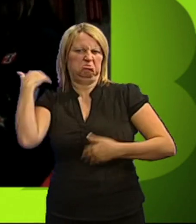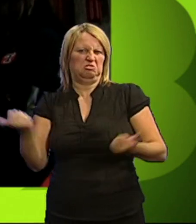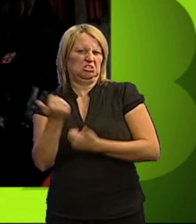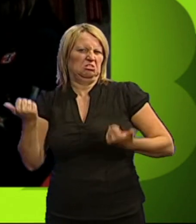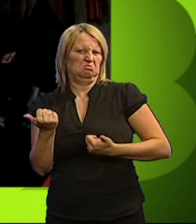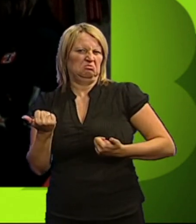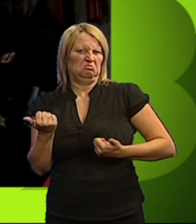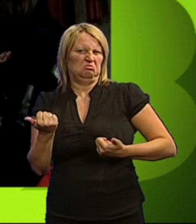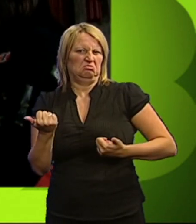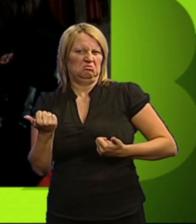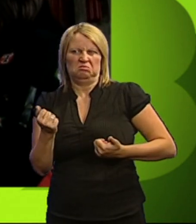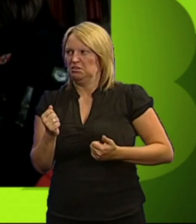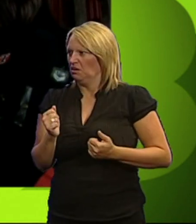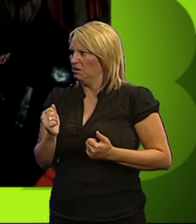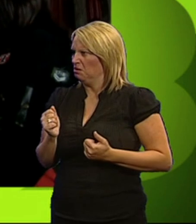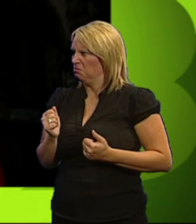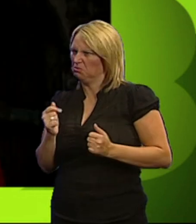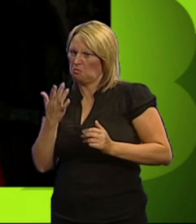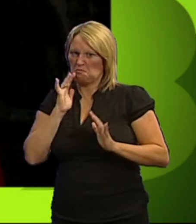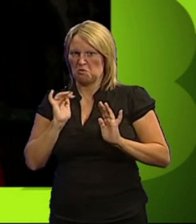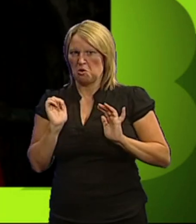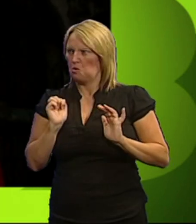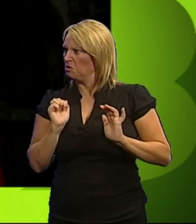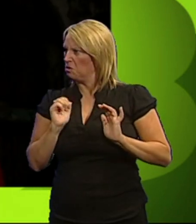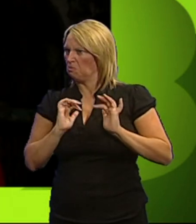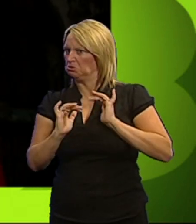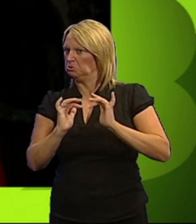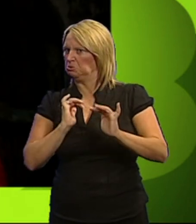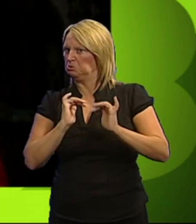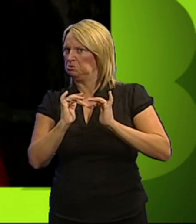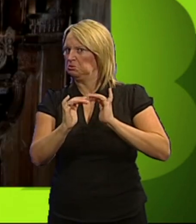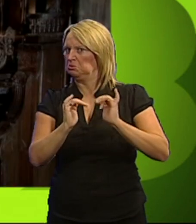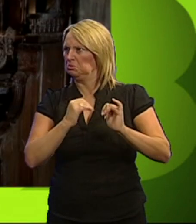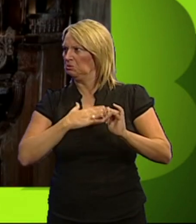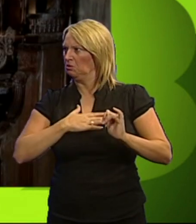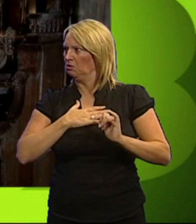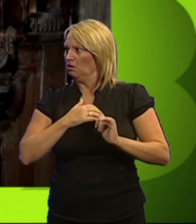her. Did you think there was a bit of chemistry then?